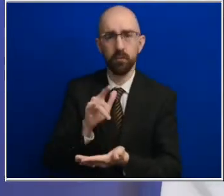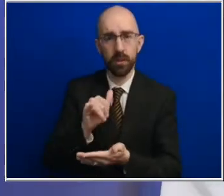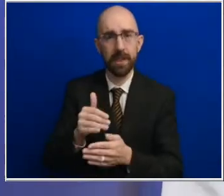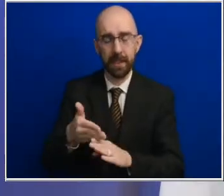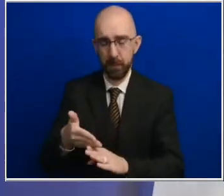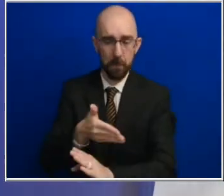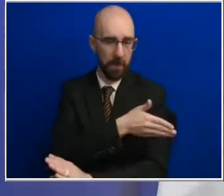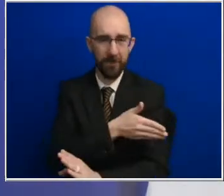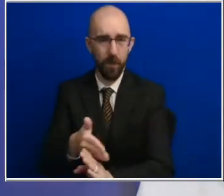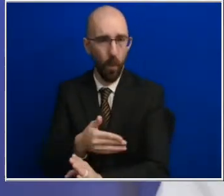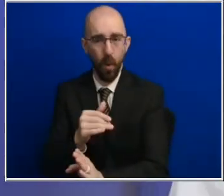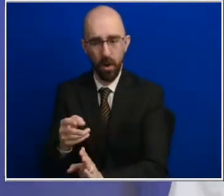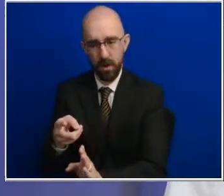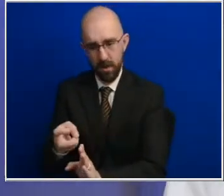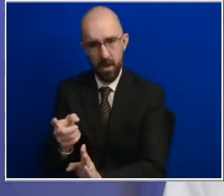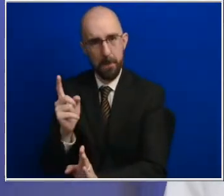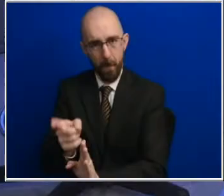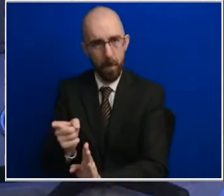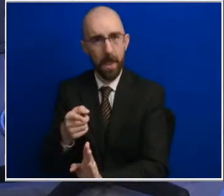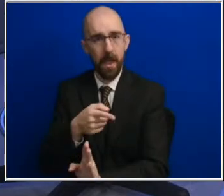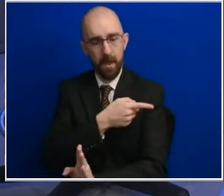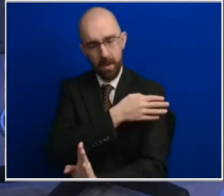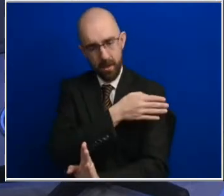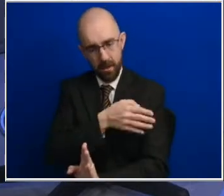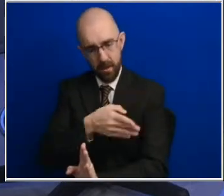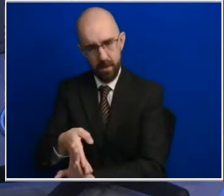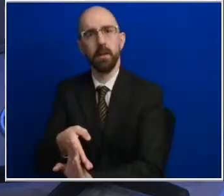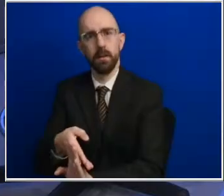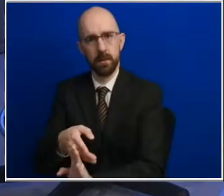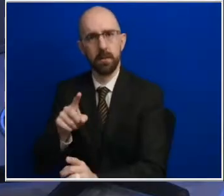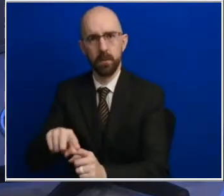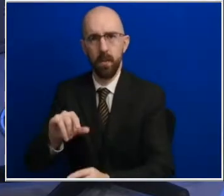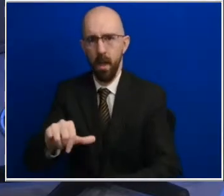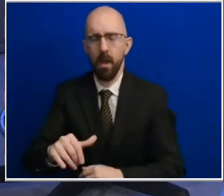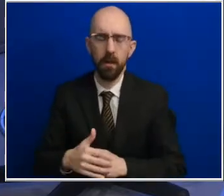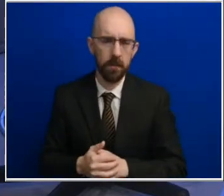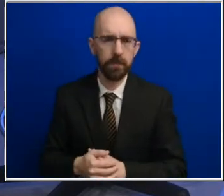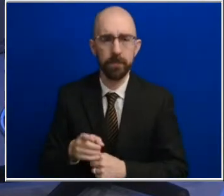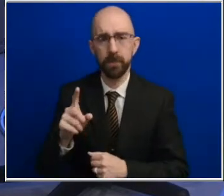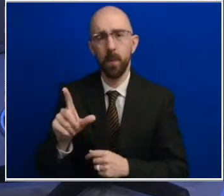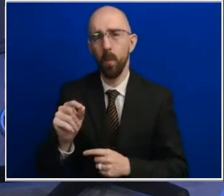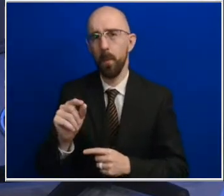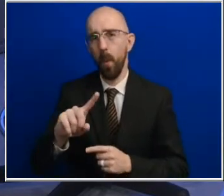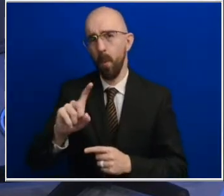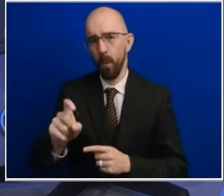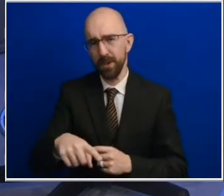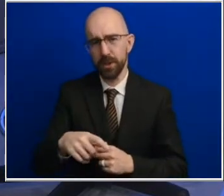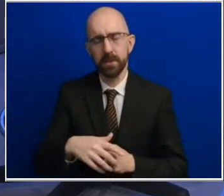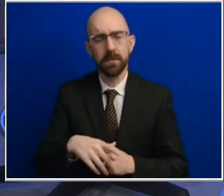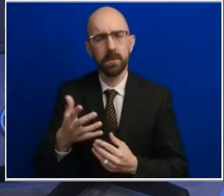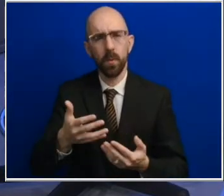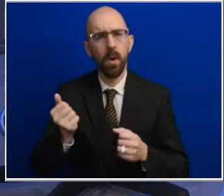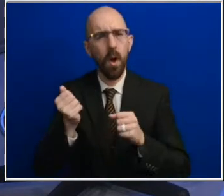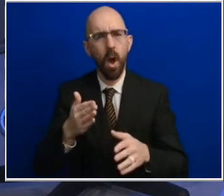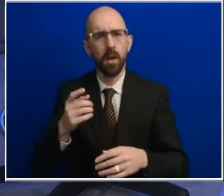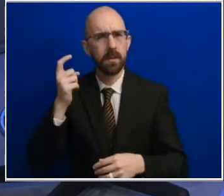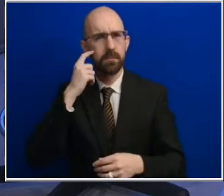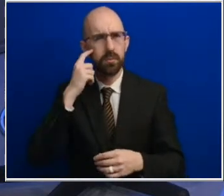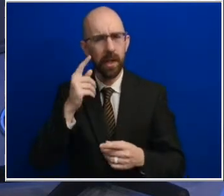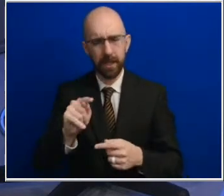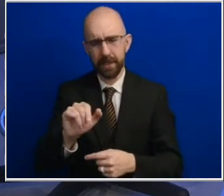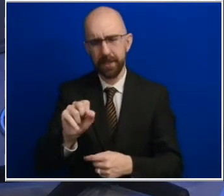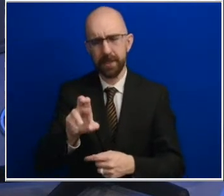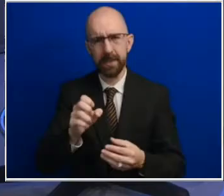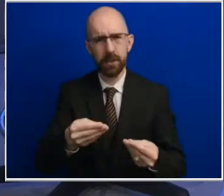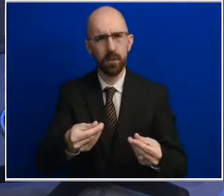to these breakthroughs, as it were. And then one more question from Jeremy. What causes the abnormal brain tissue? Is it from an injury